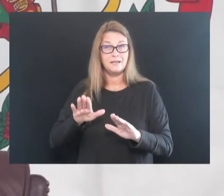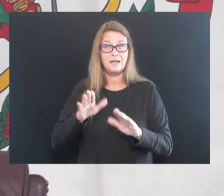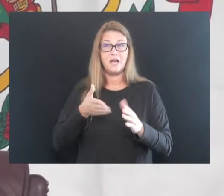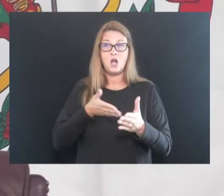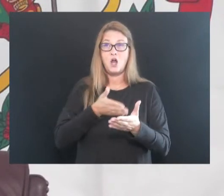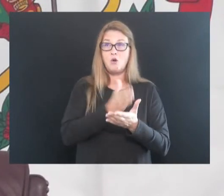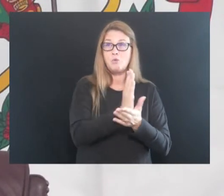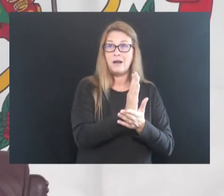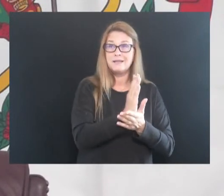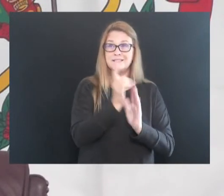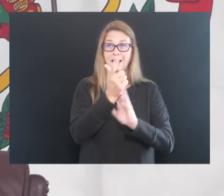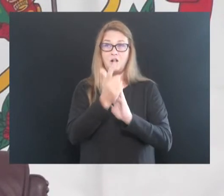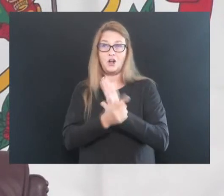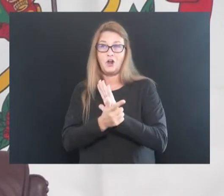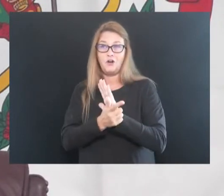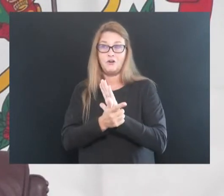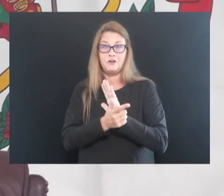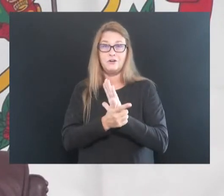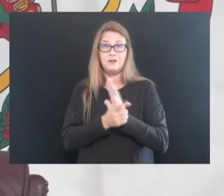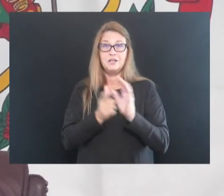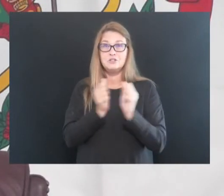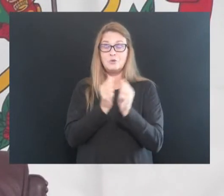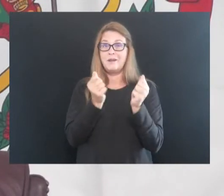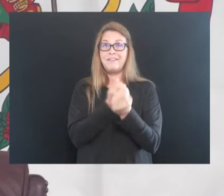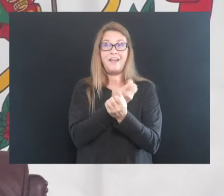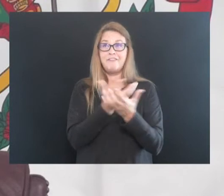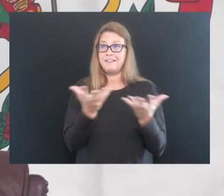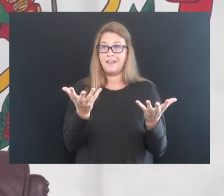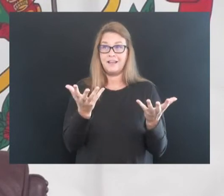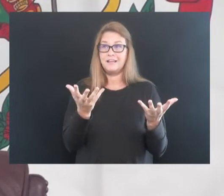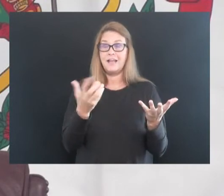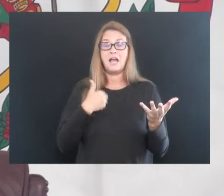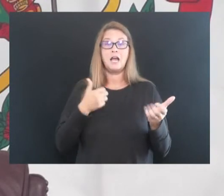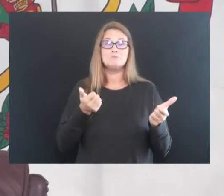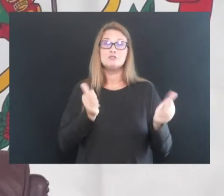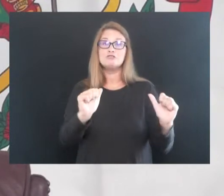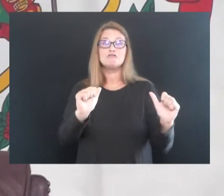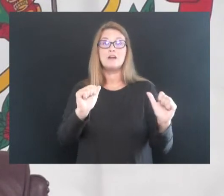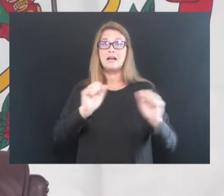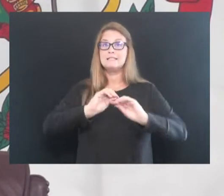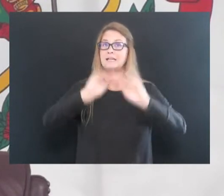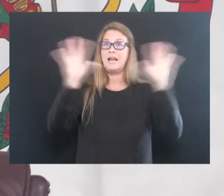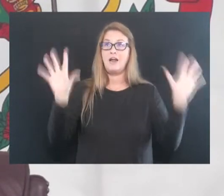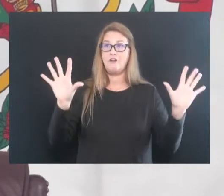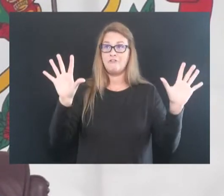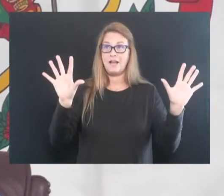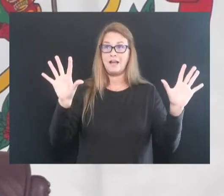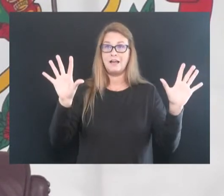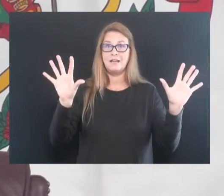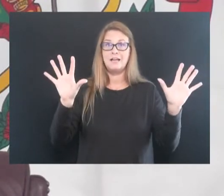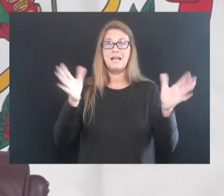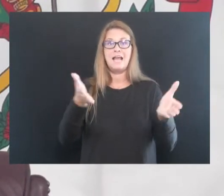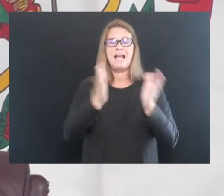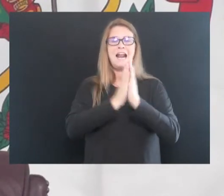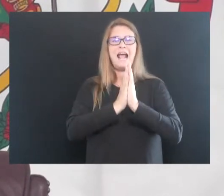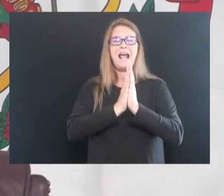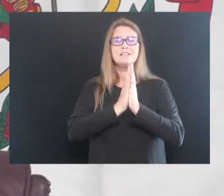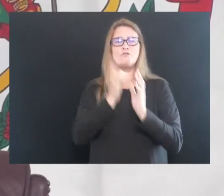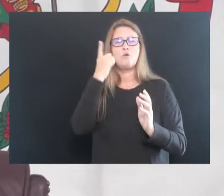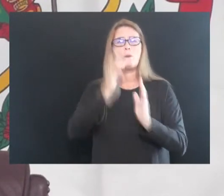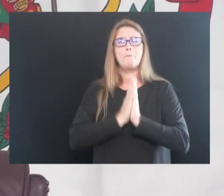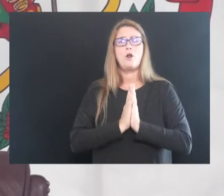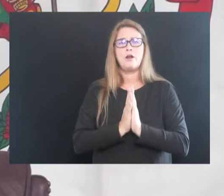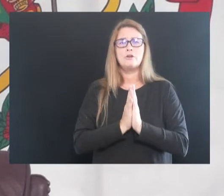and the law. And so with all of that, I'm just trying to clarify, and I ask for your prayers,